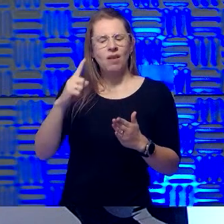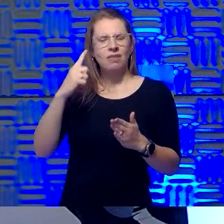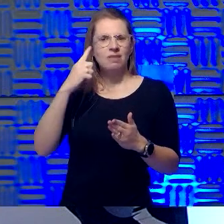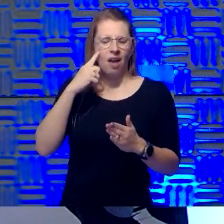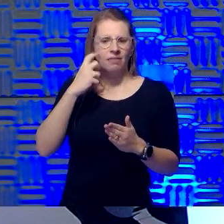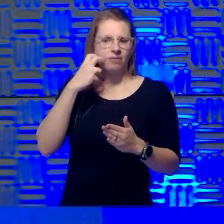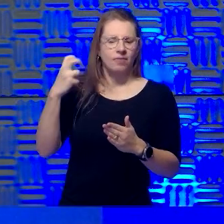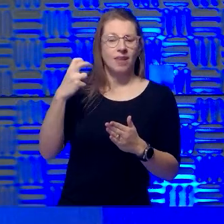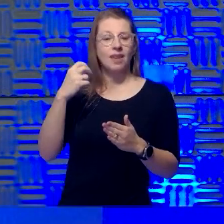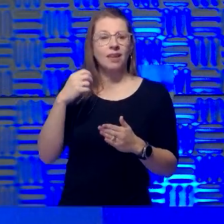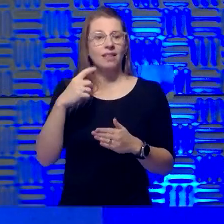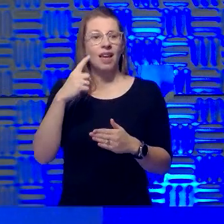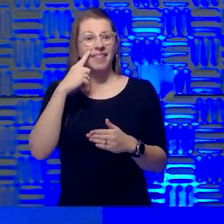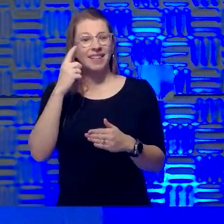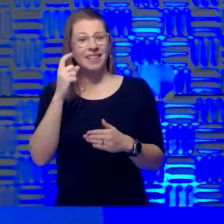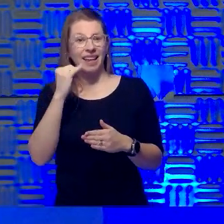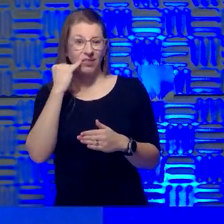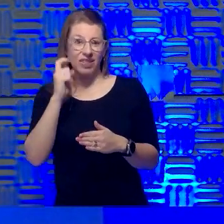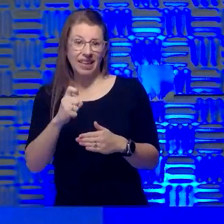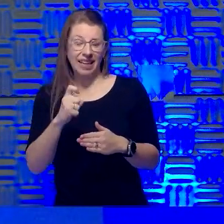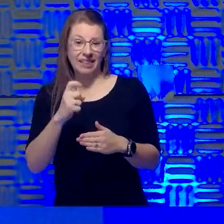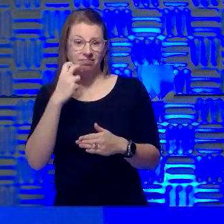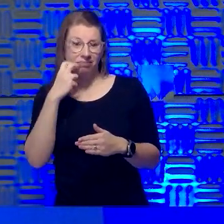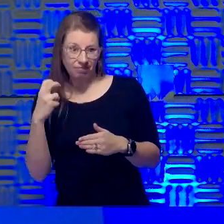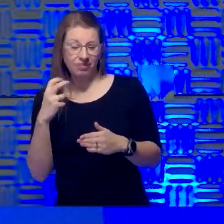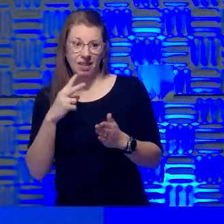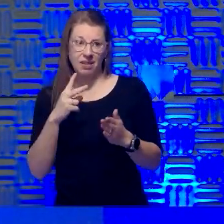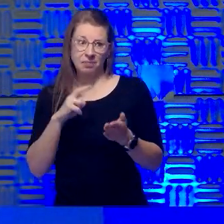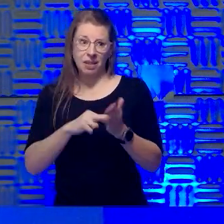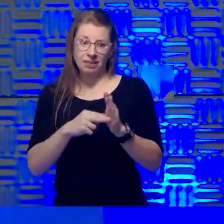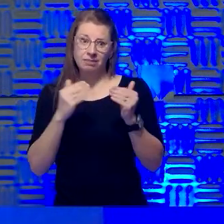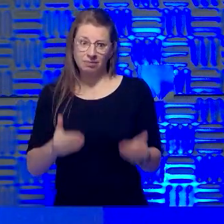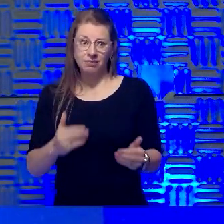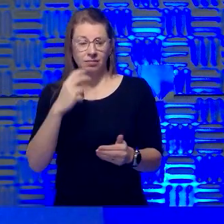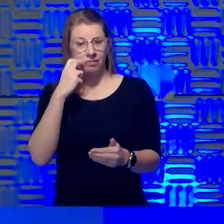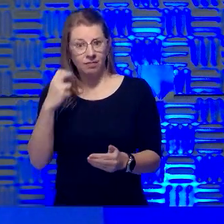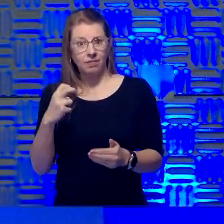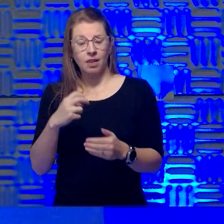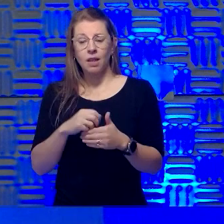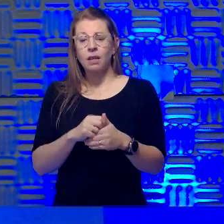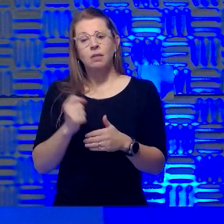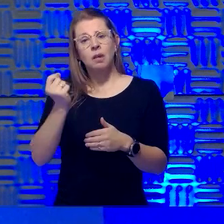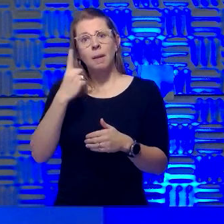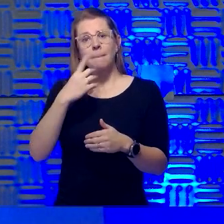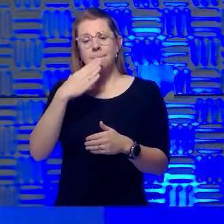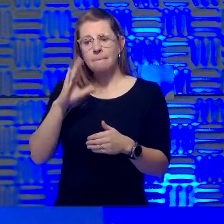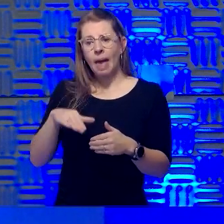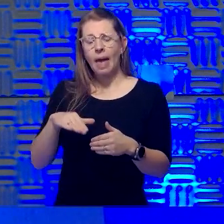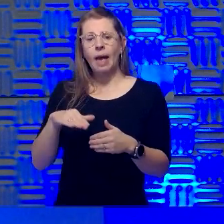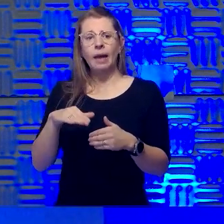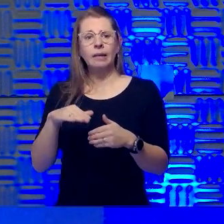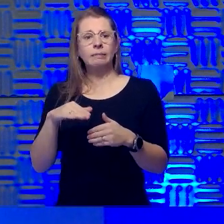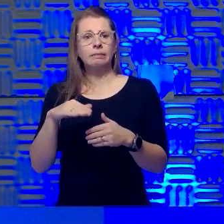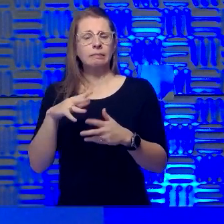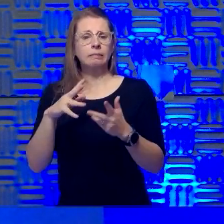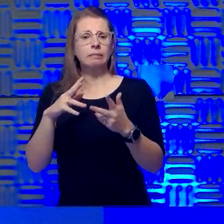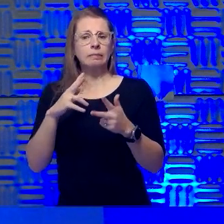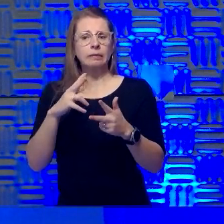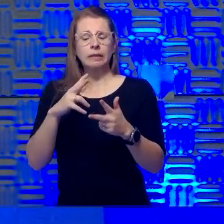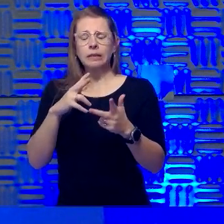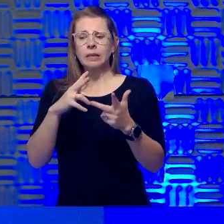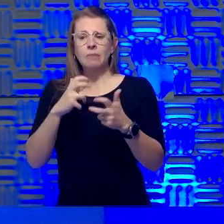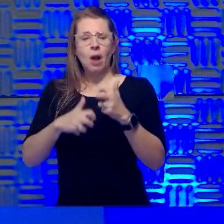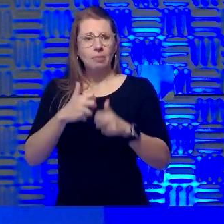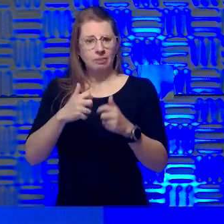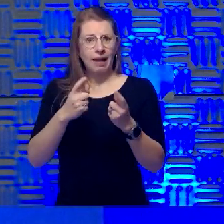you need procedures, then you need procedures. We understand that you can have probably bad complications of having wisdom teeth not pulled out,